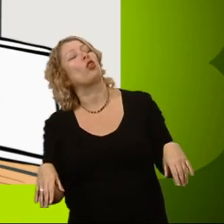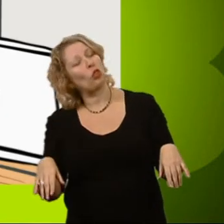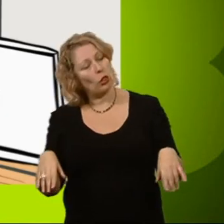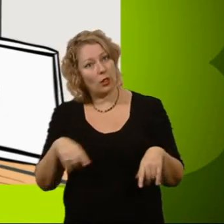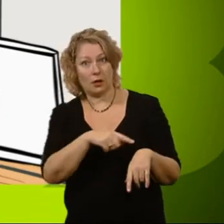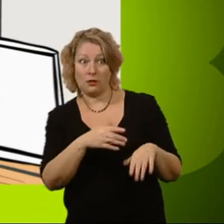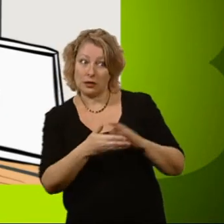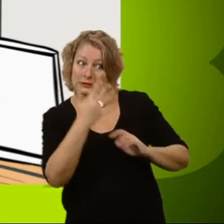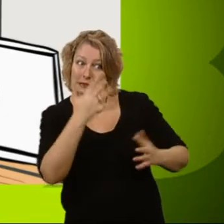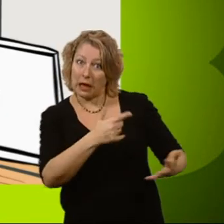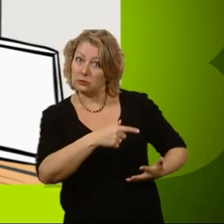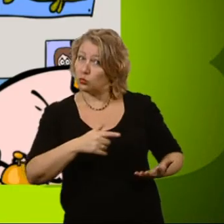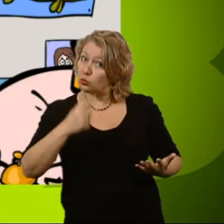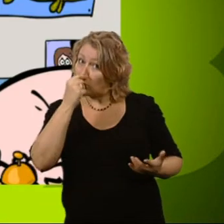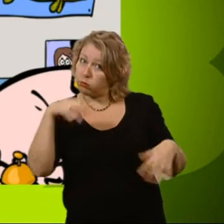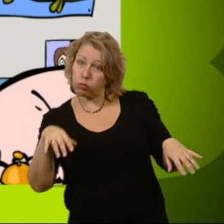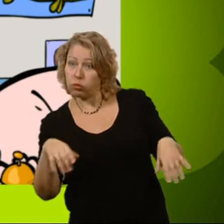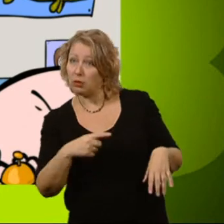boys under 10.